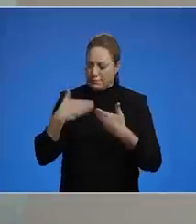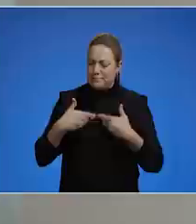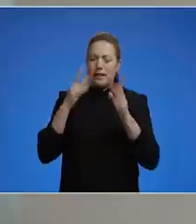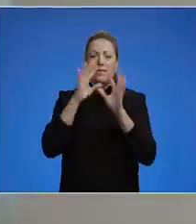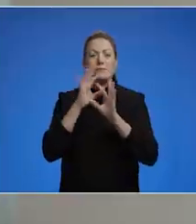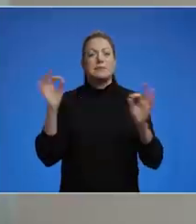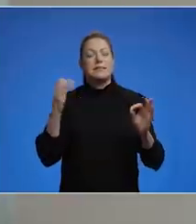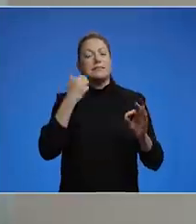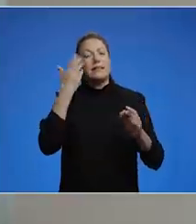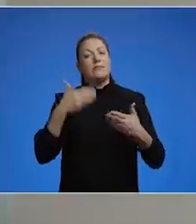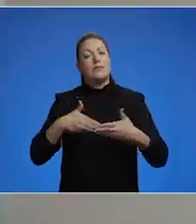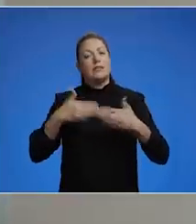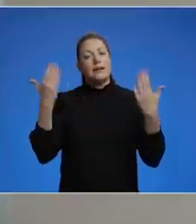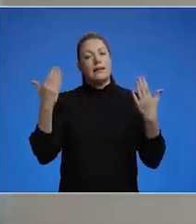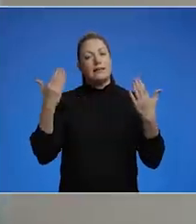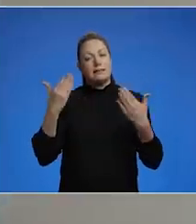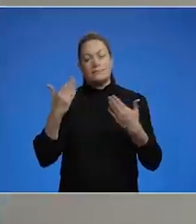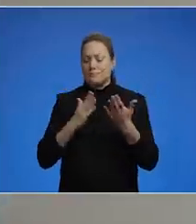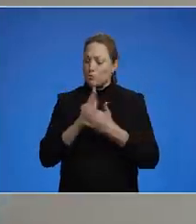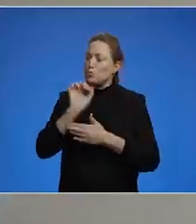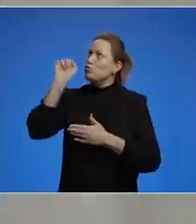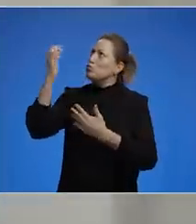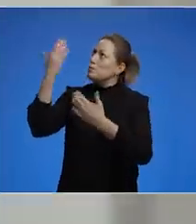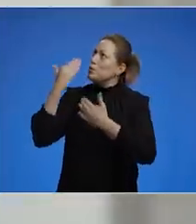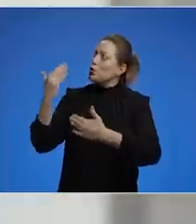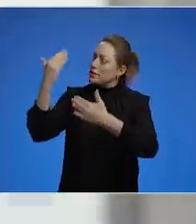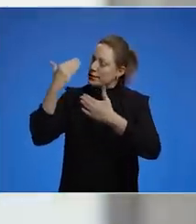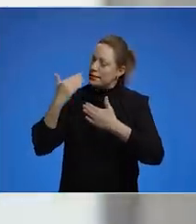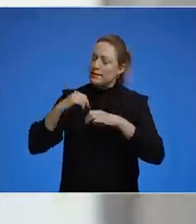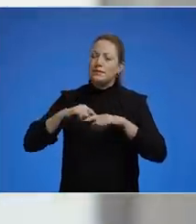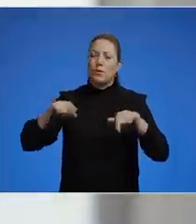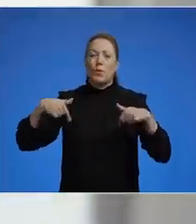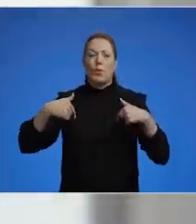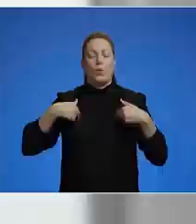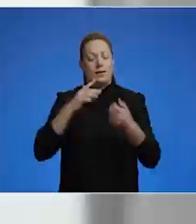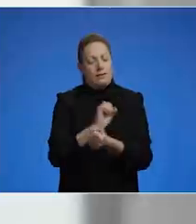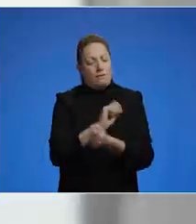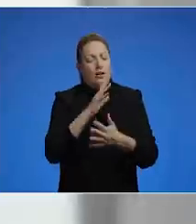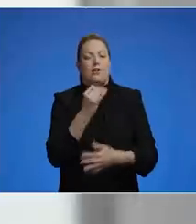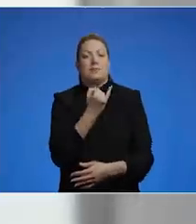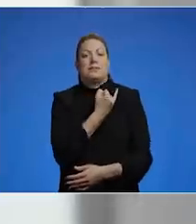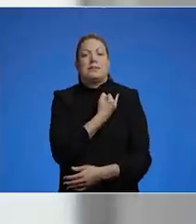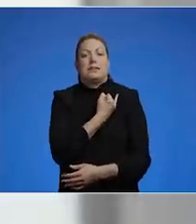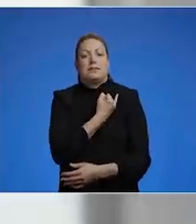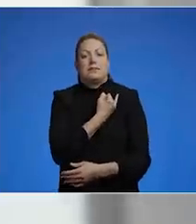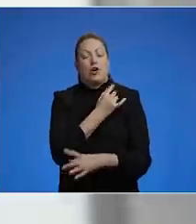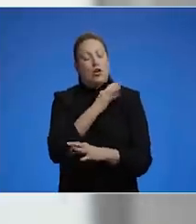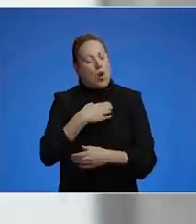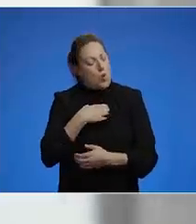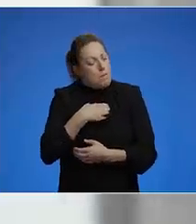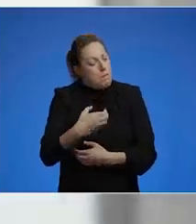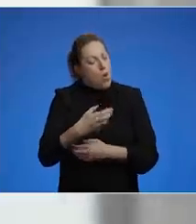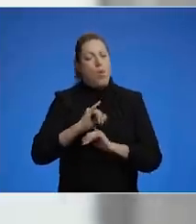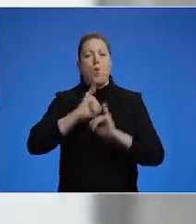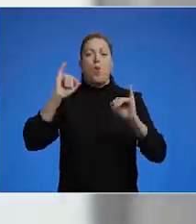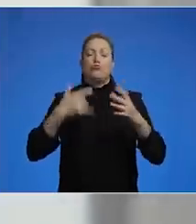Graciously grant peace in our days, that by the help of your mercy we may be always free from sin and safe